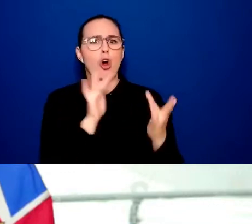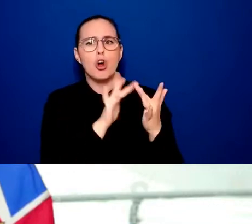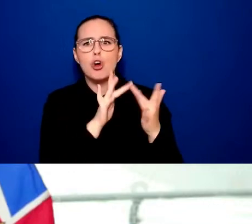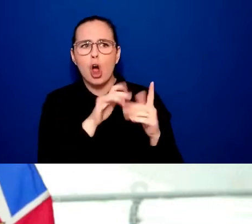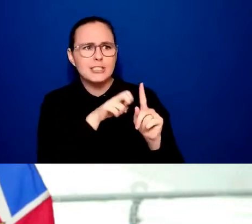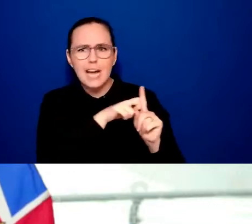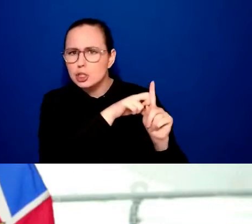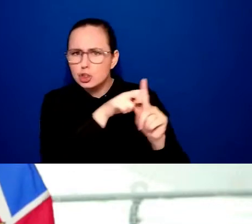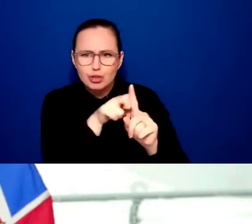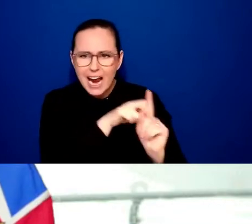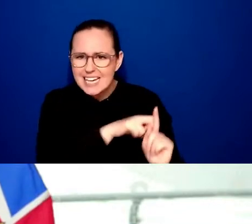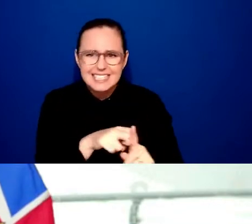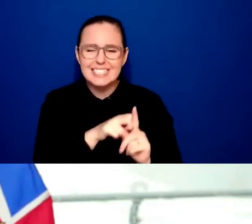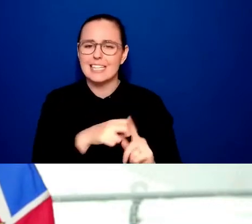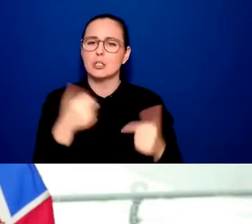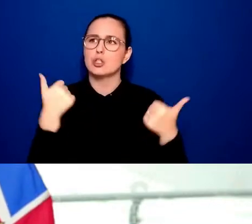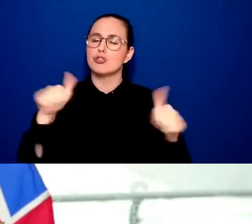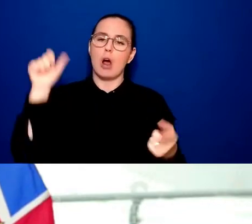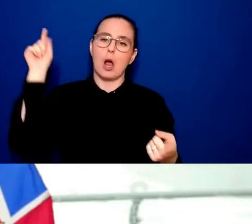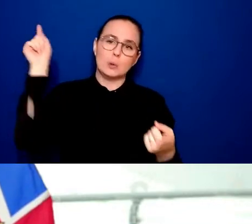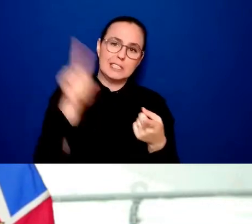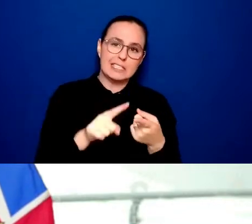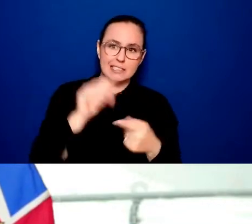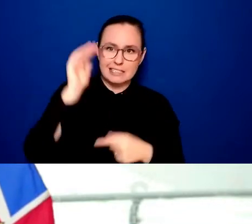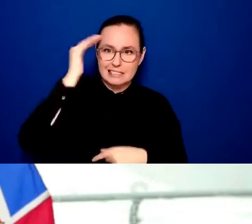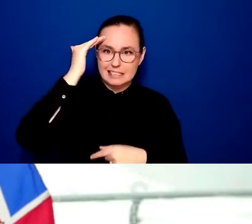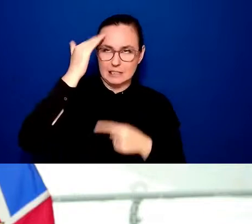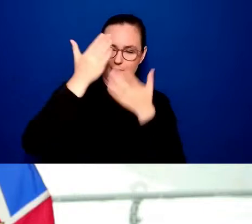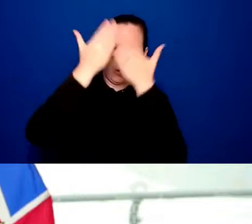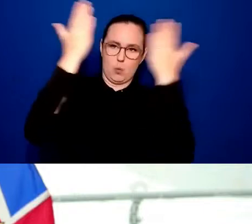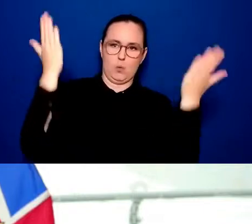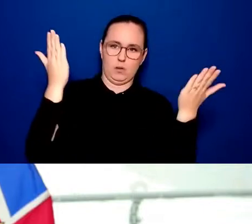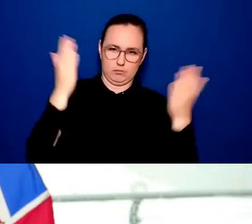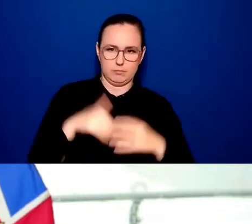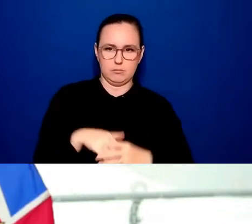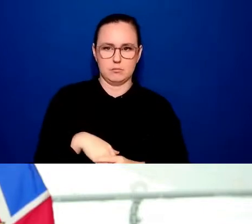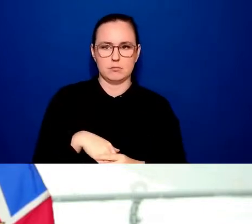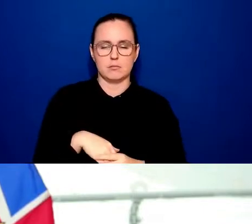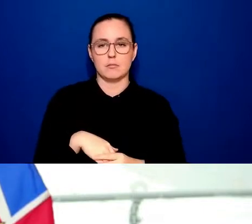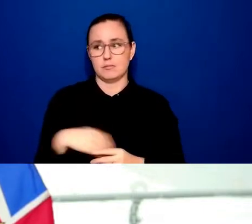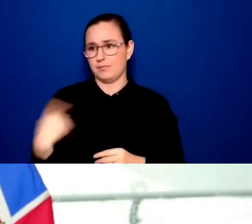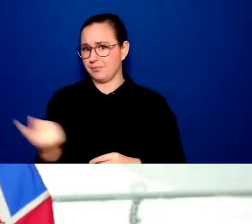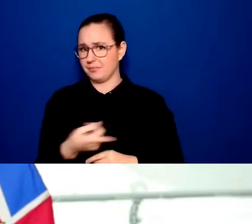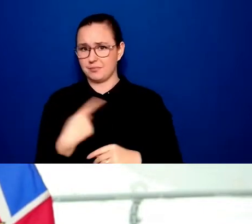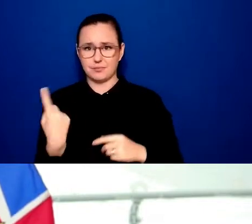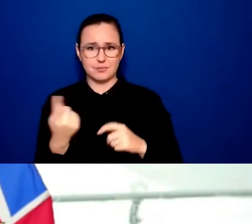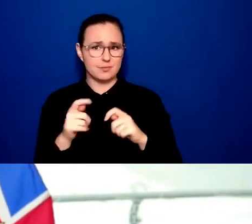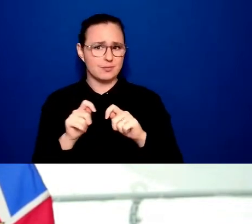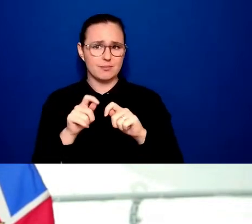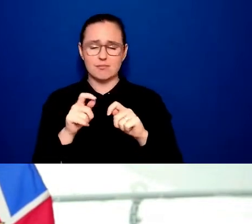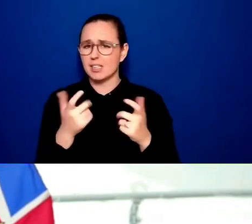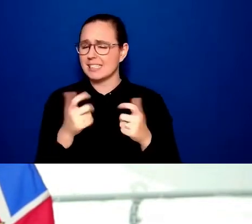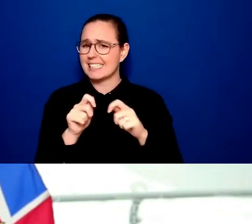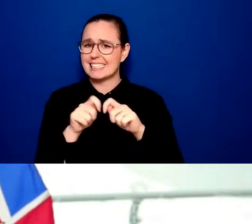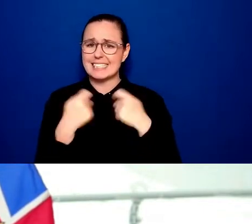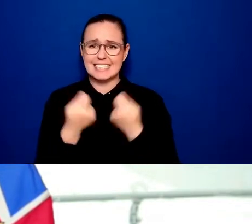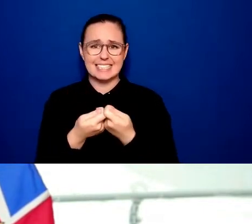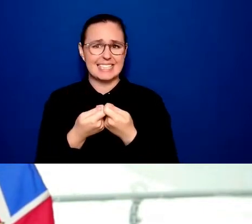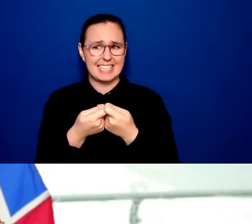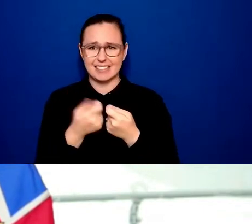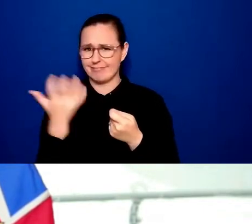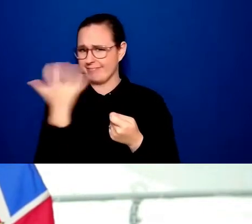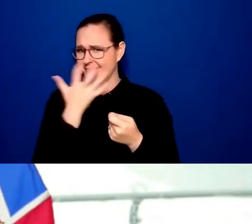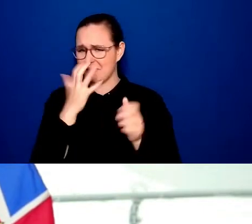on acute care capacity at our northern hospitals. Our teams are doing a fantastic job under very challenging